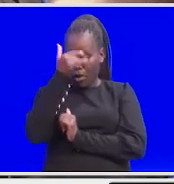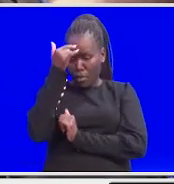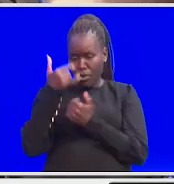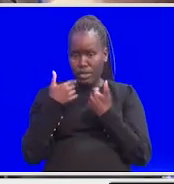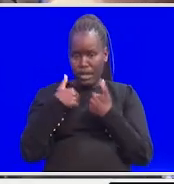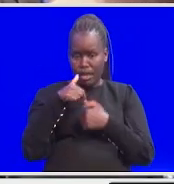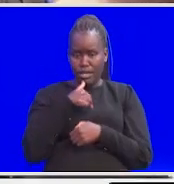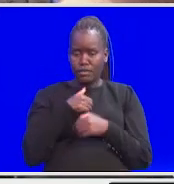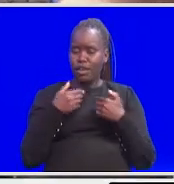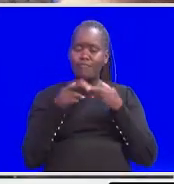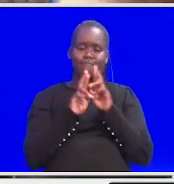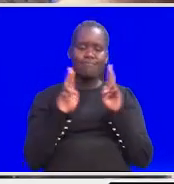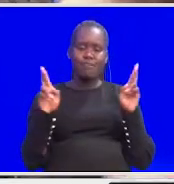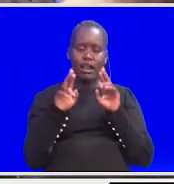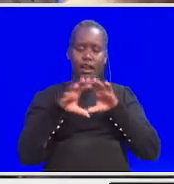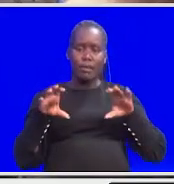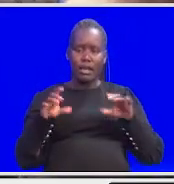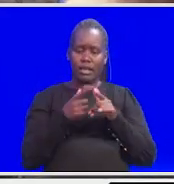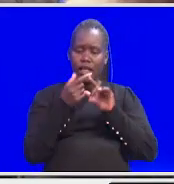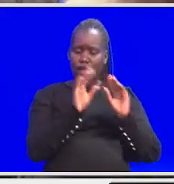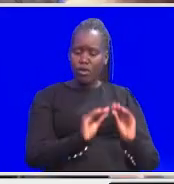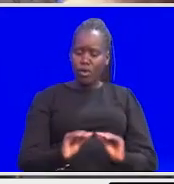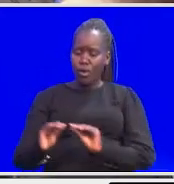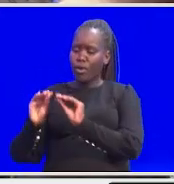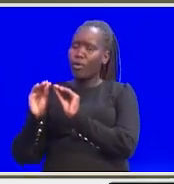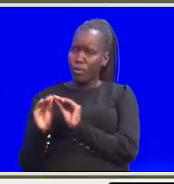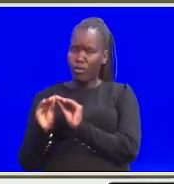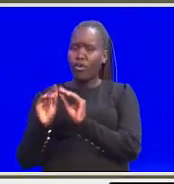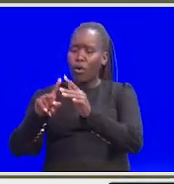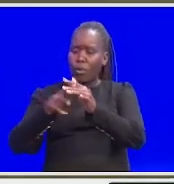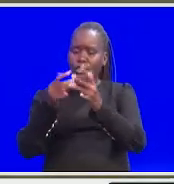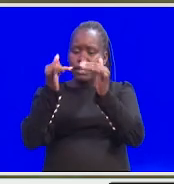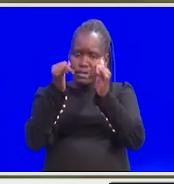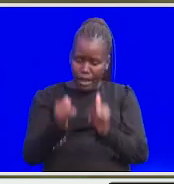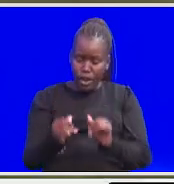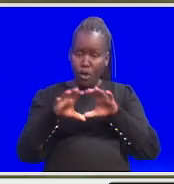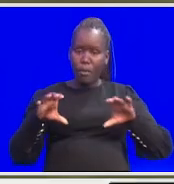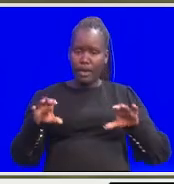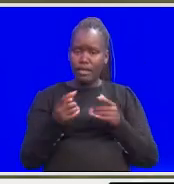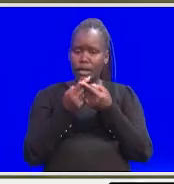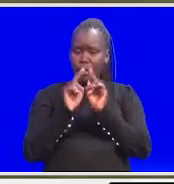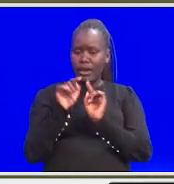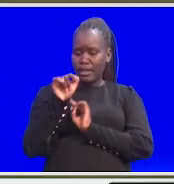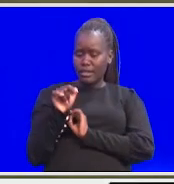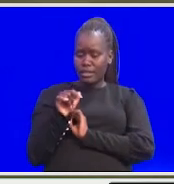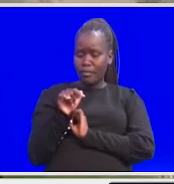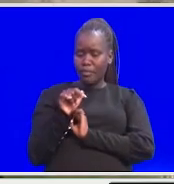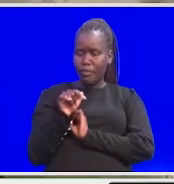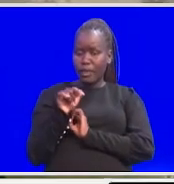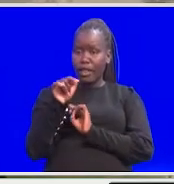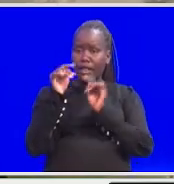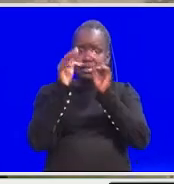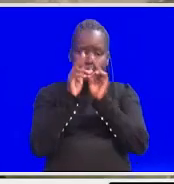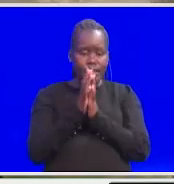Wakulima Market tuko na ready market. Kuenda Kangundo Market ni kama kuanza soko ingine mpya. Beyond the smoke and mirrors though is the